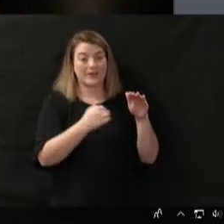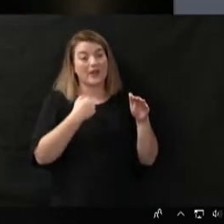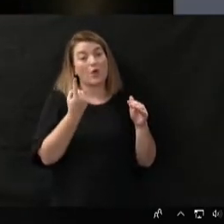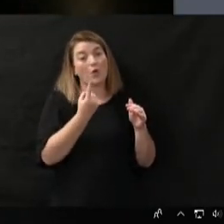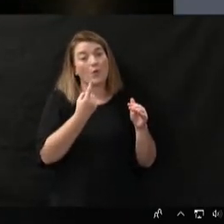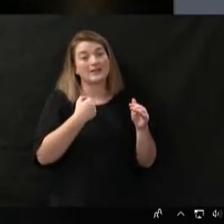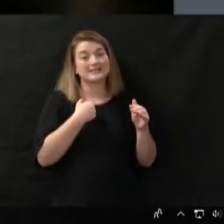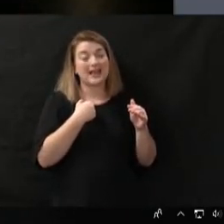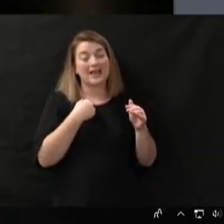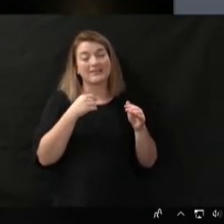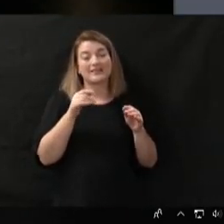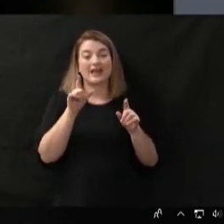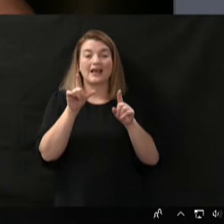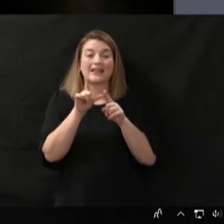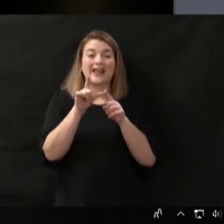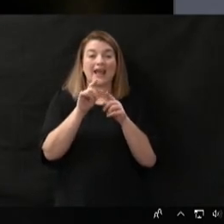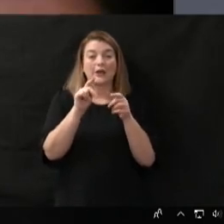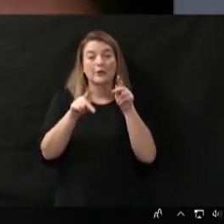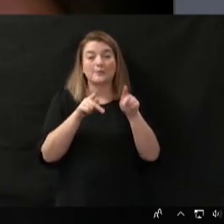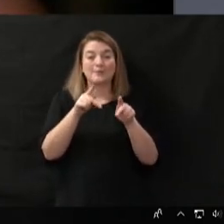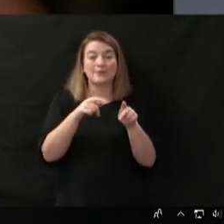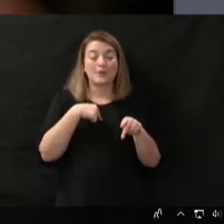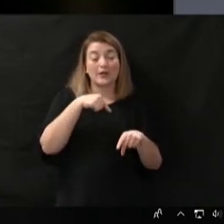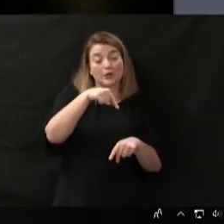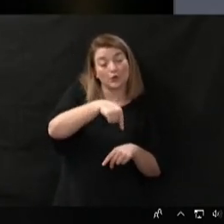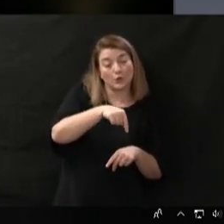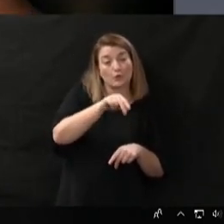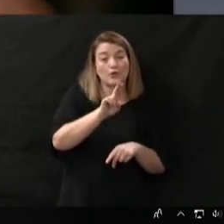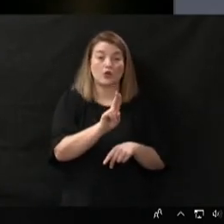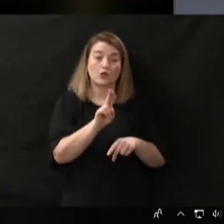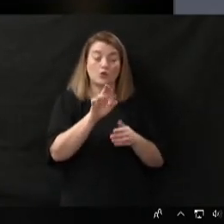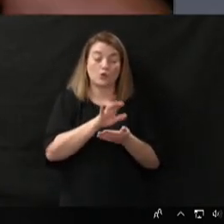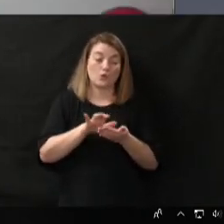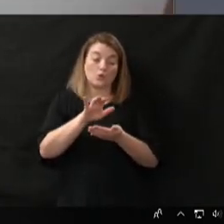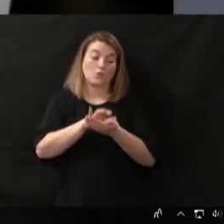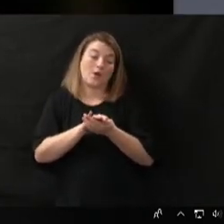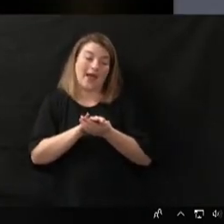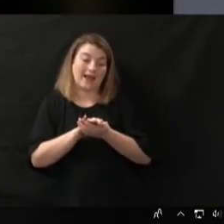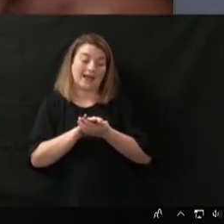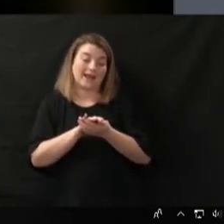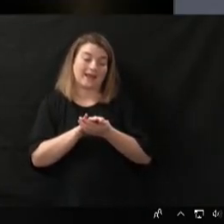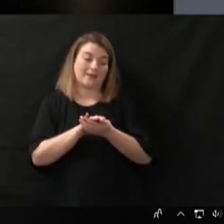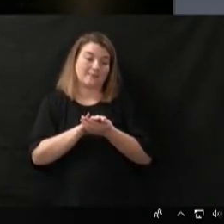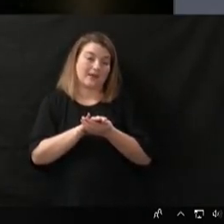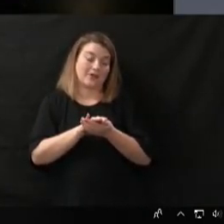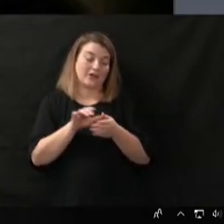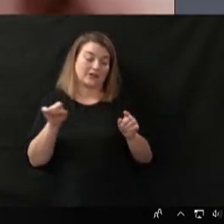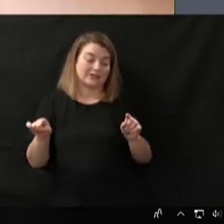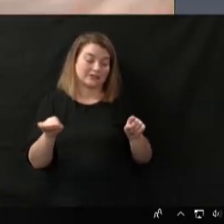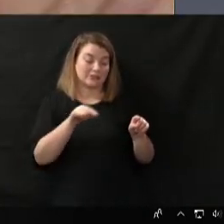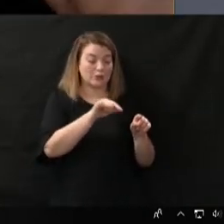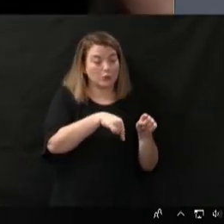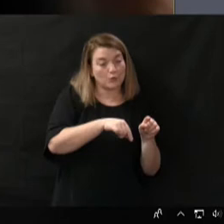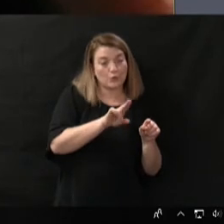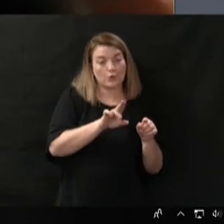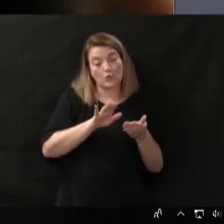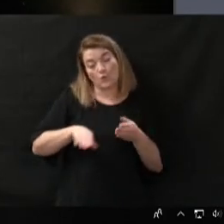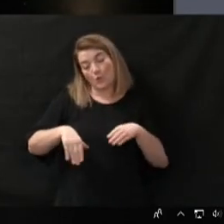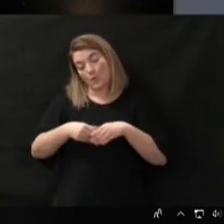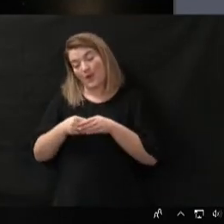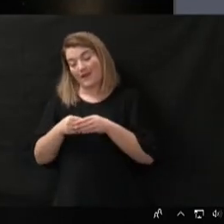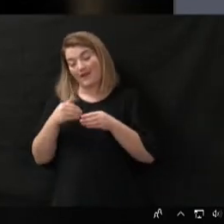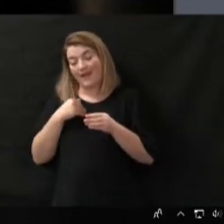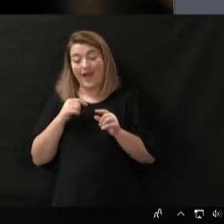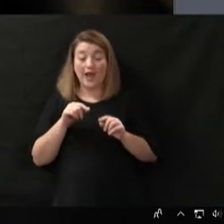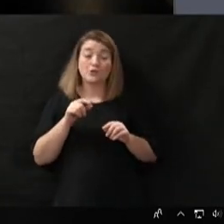know, and you got to be picked to be the Q or the U to get married. But they certainly always remember Q and U went together. So I